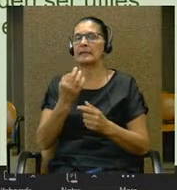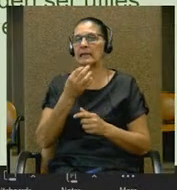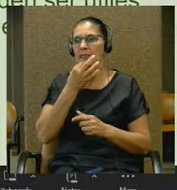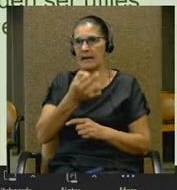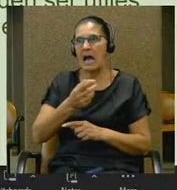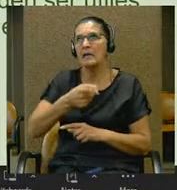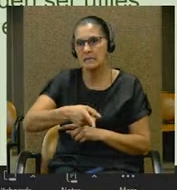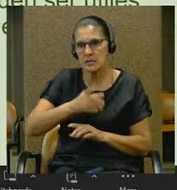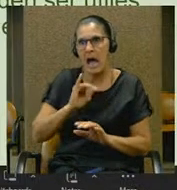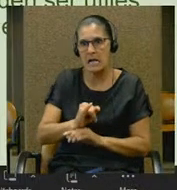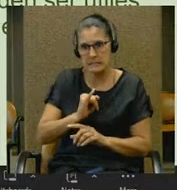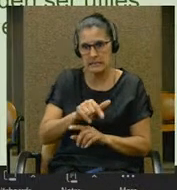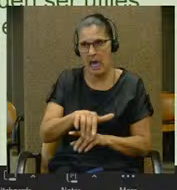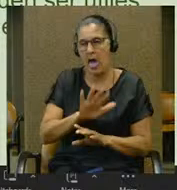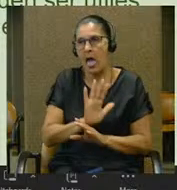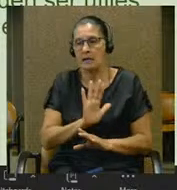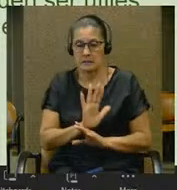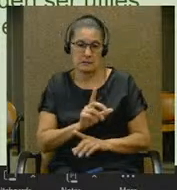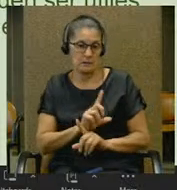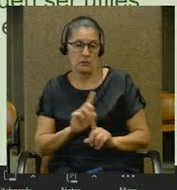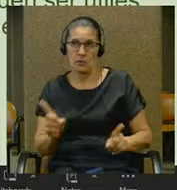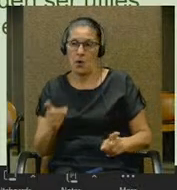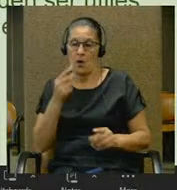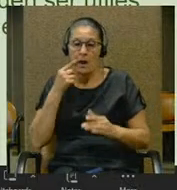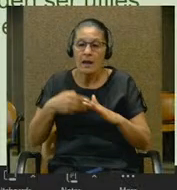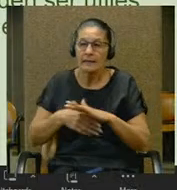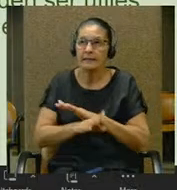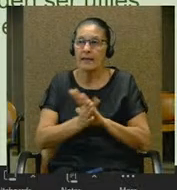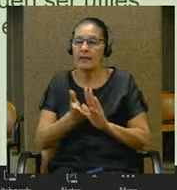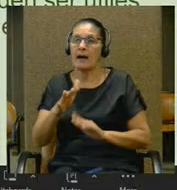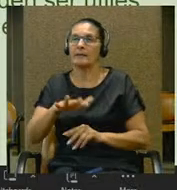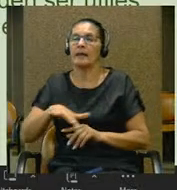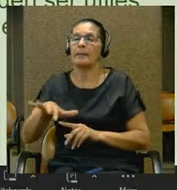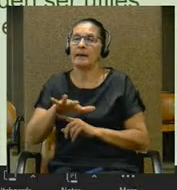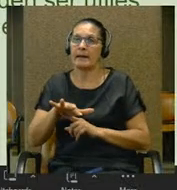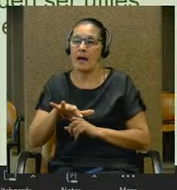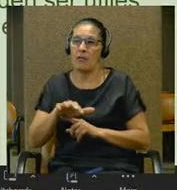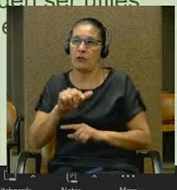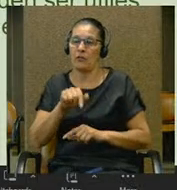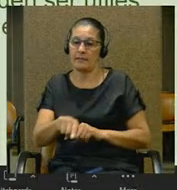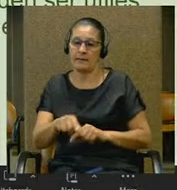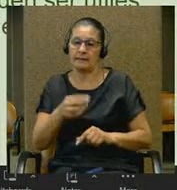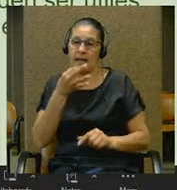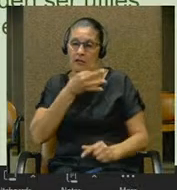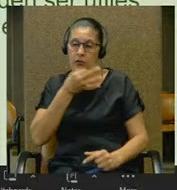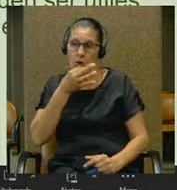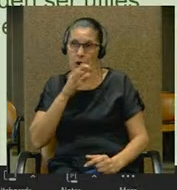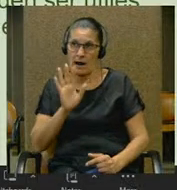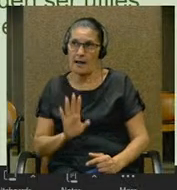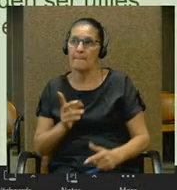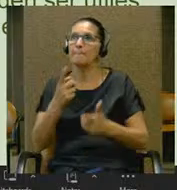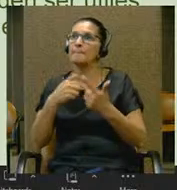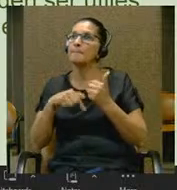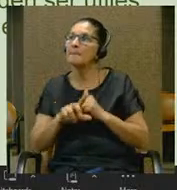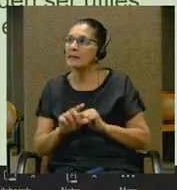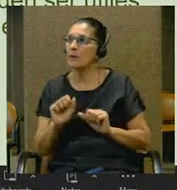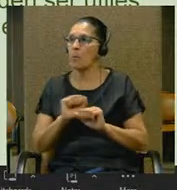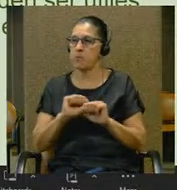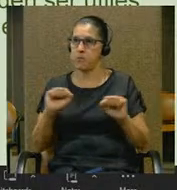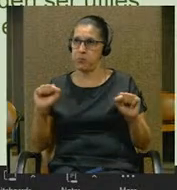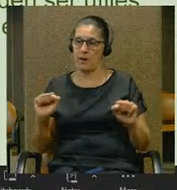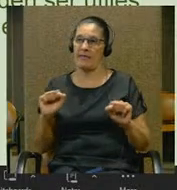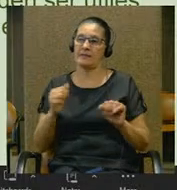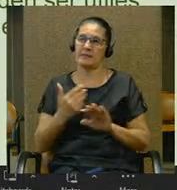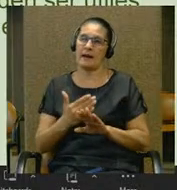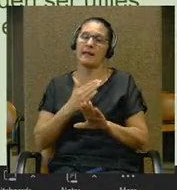We are not saying that this will completely stop the introduction of these drugs into the market,